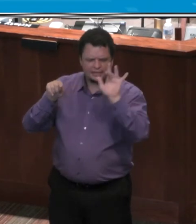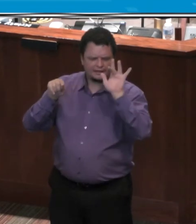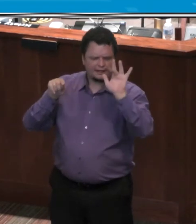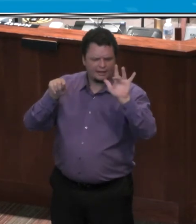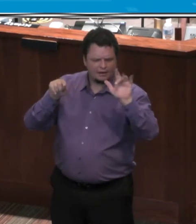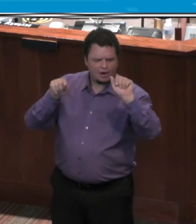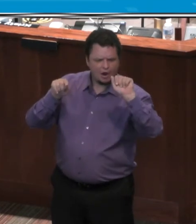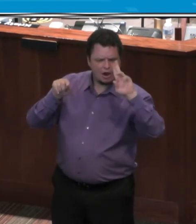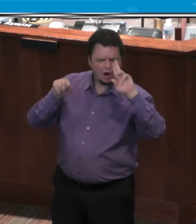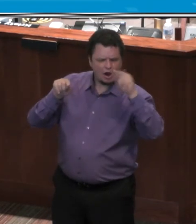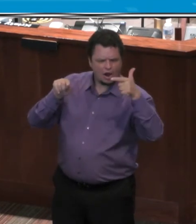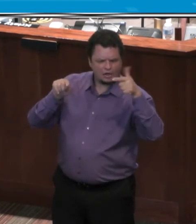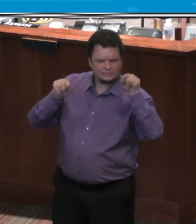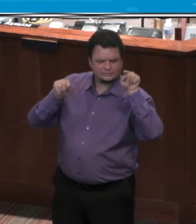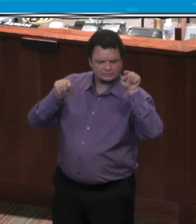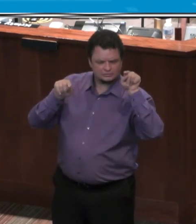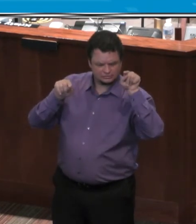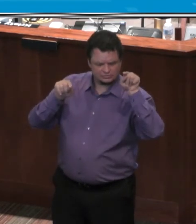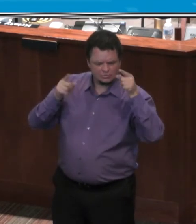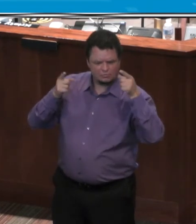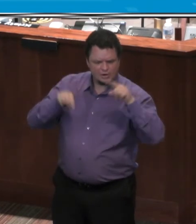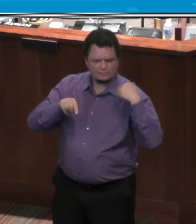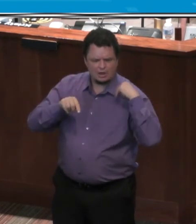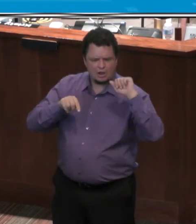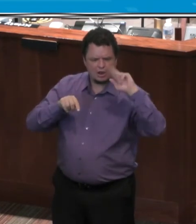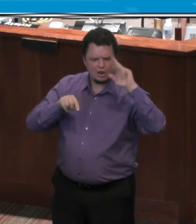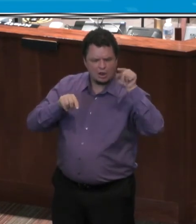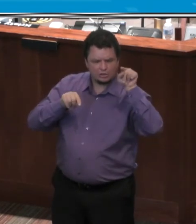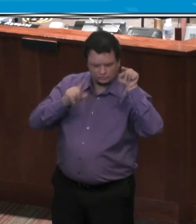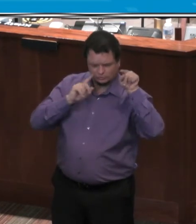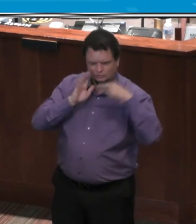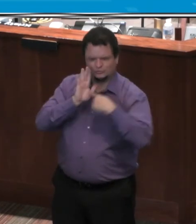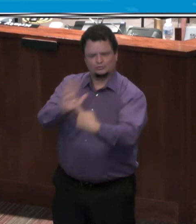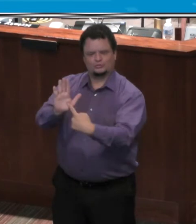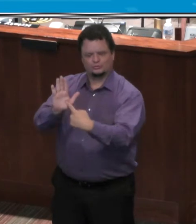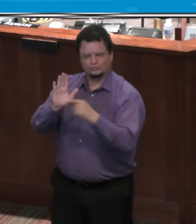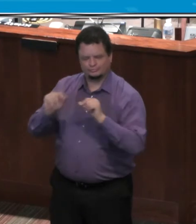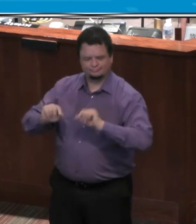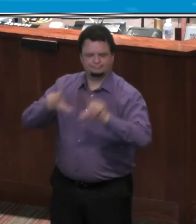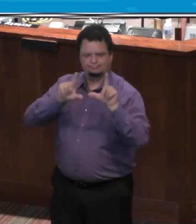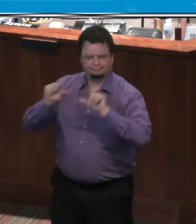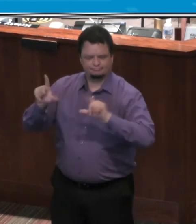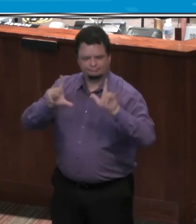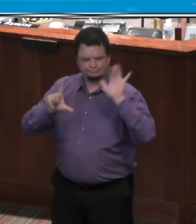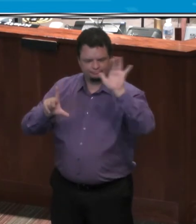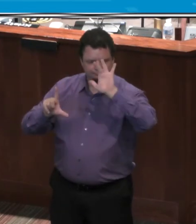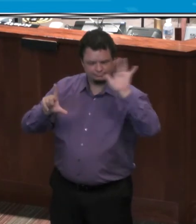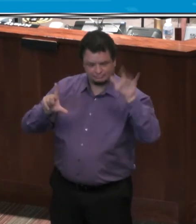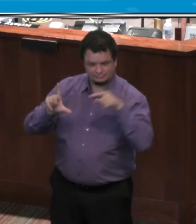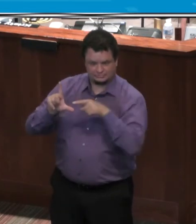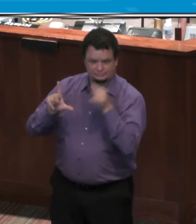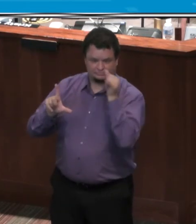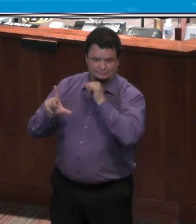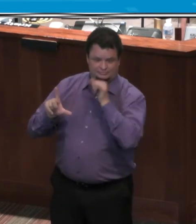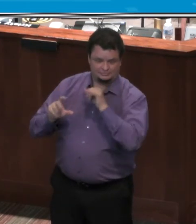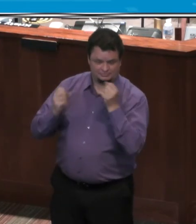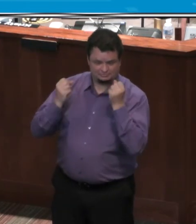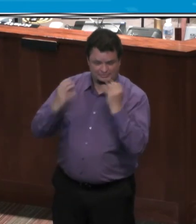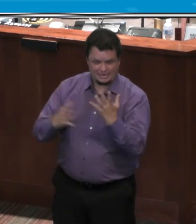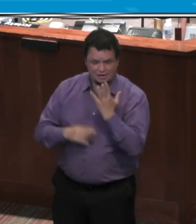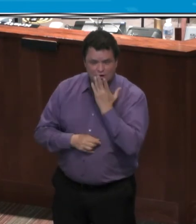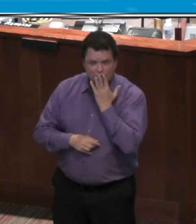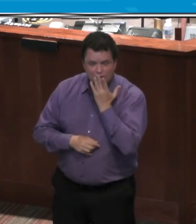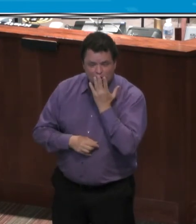the month of August what's actually gone on. Now, the color coding here is significant. What we've done is we've pulled out this concept of active